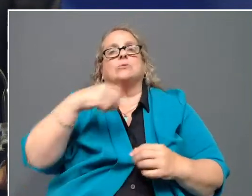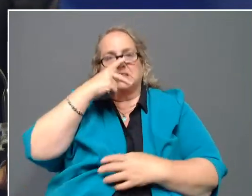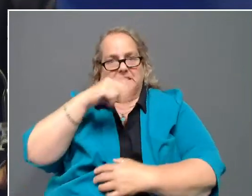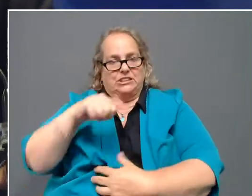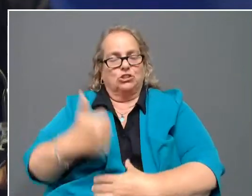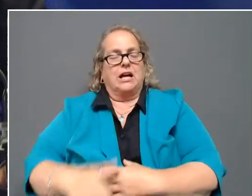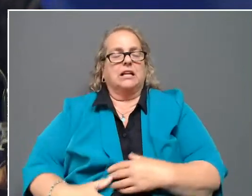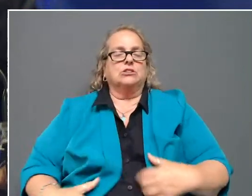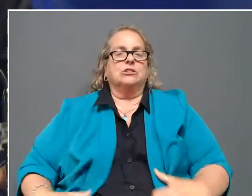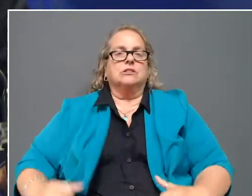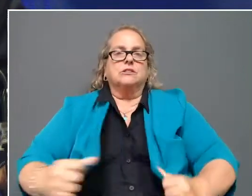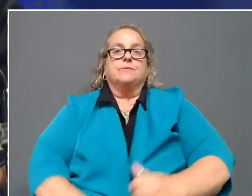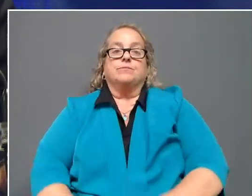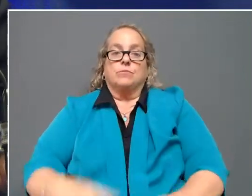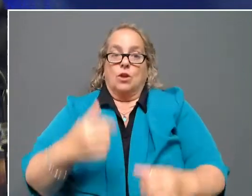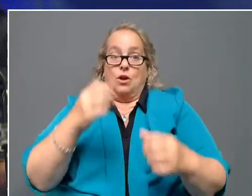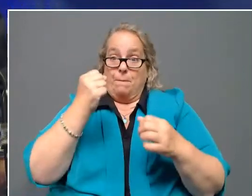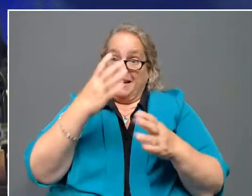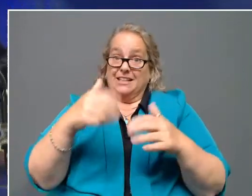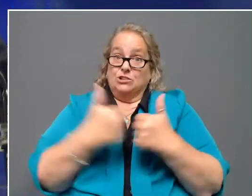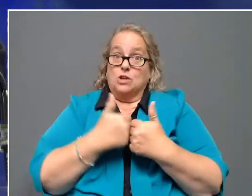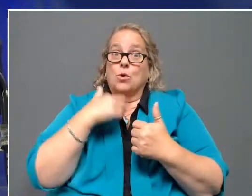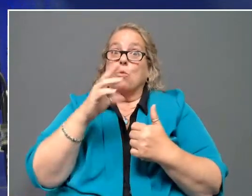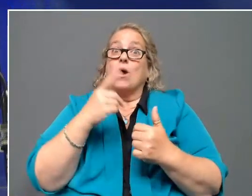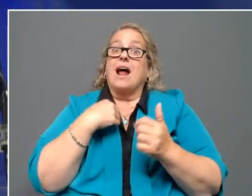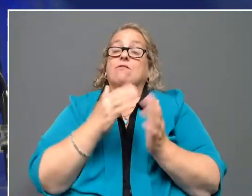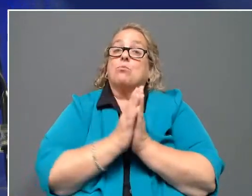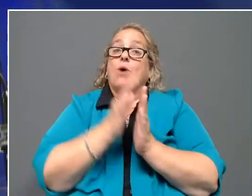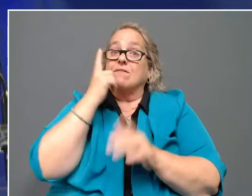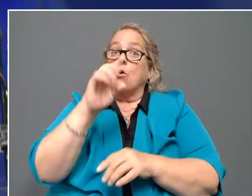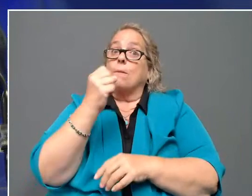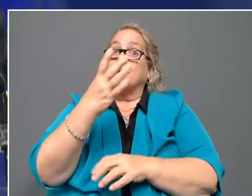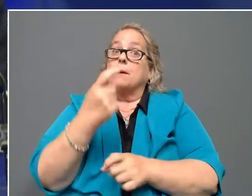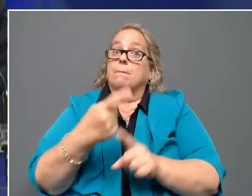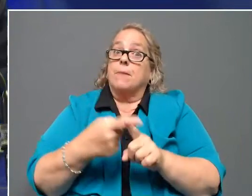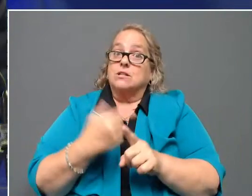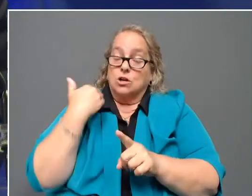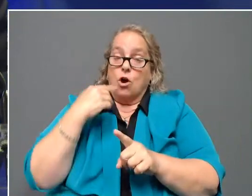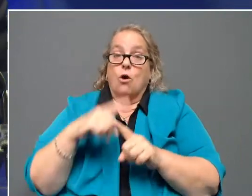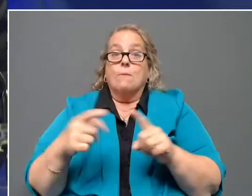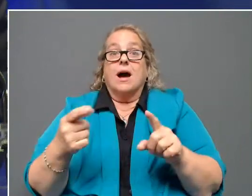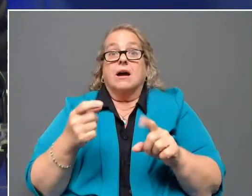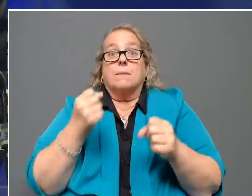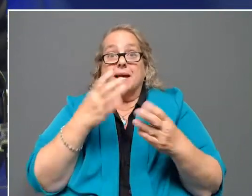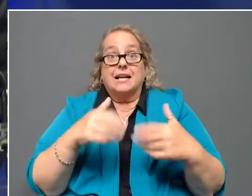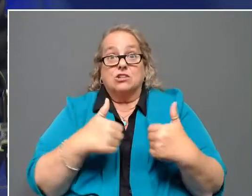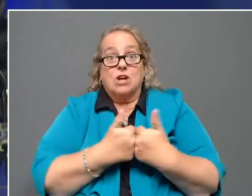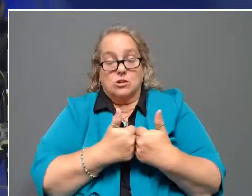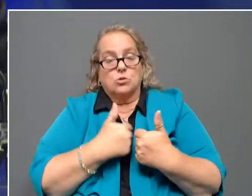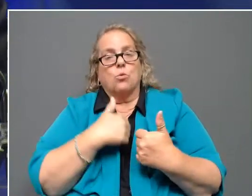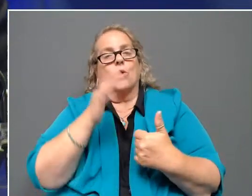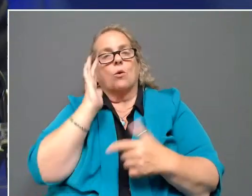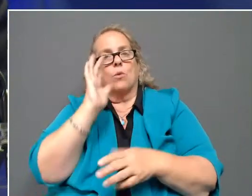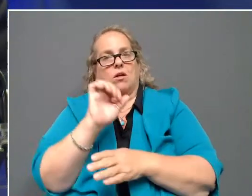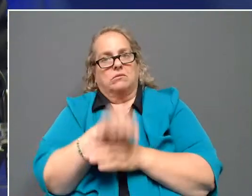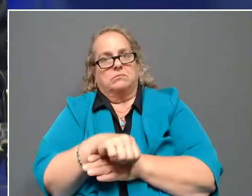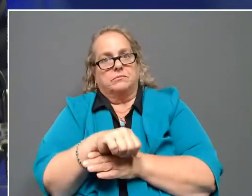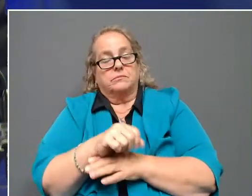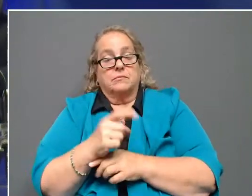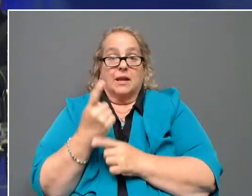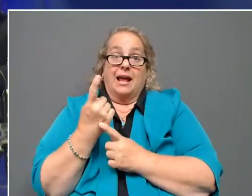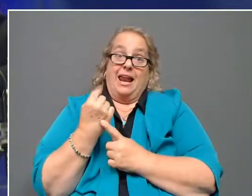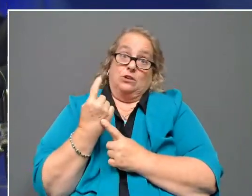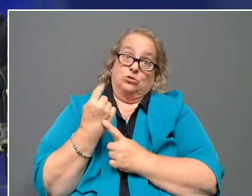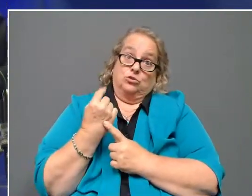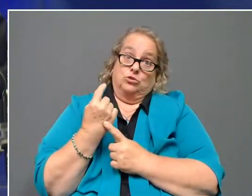12 months ago, and there are challenges that, working together, we will overcome. Last year, when we